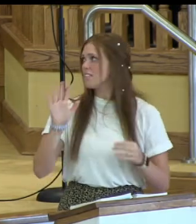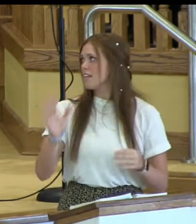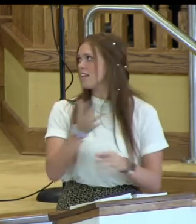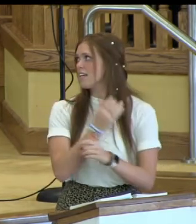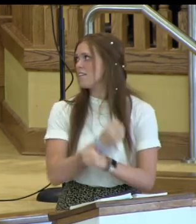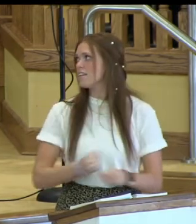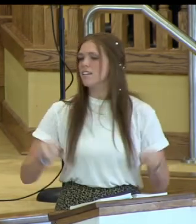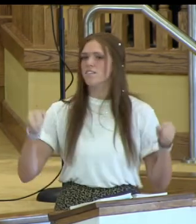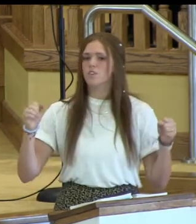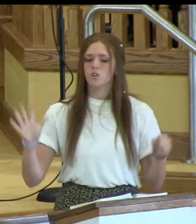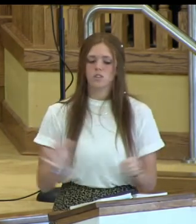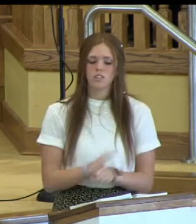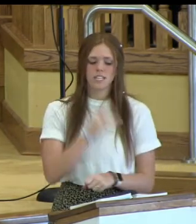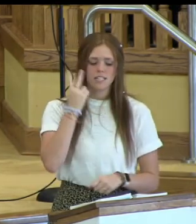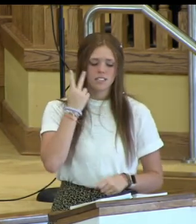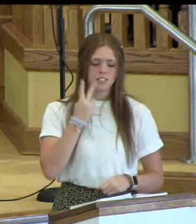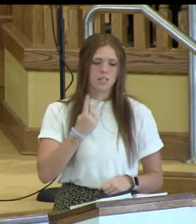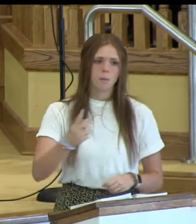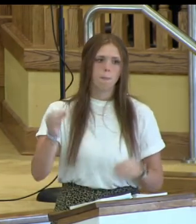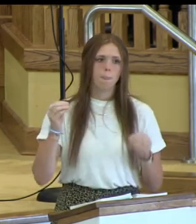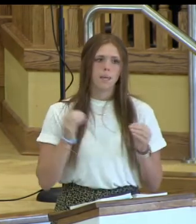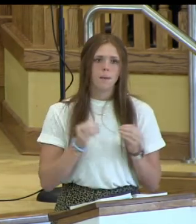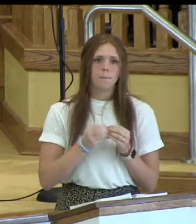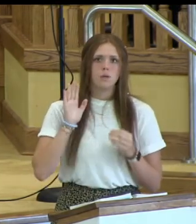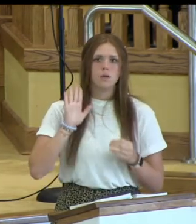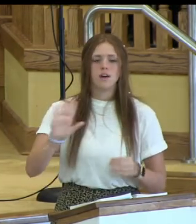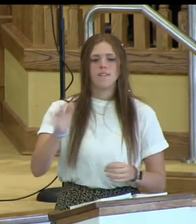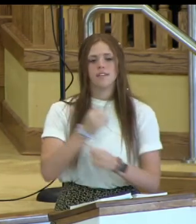his saving fullness see.